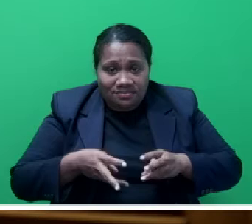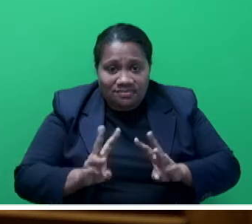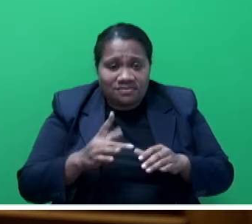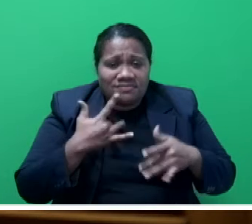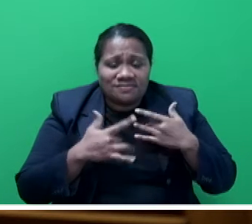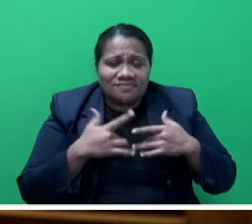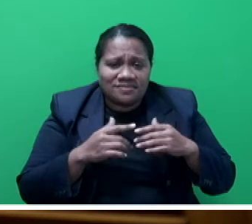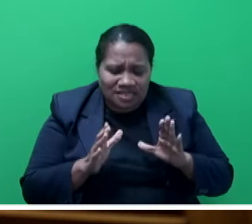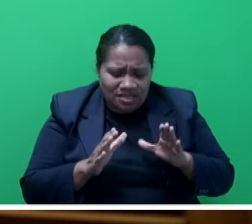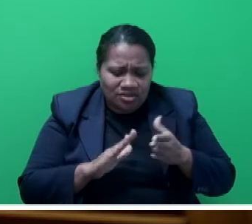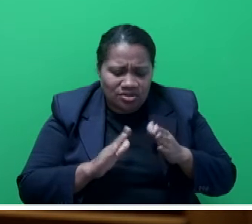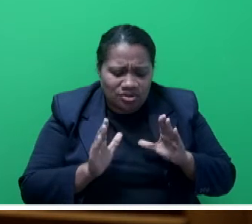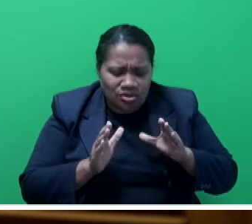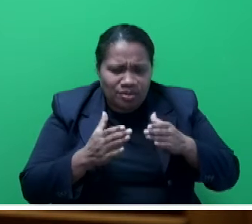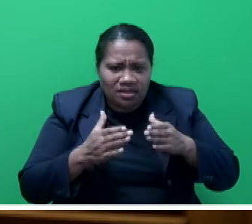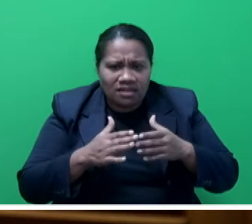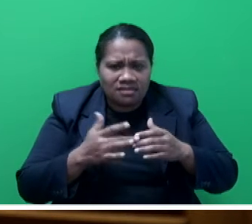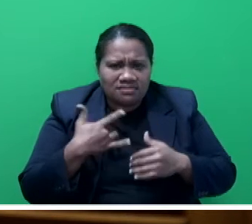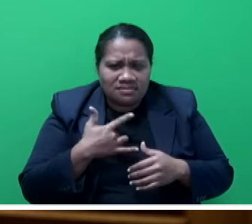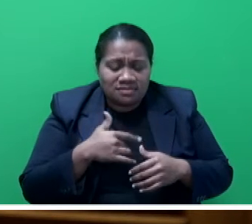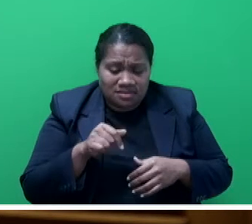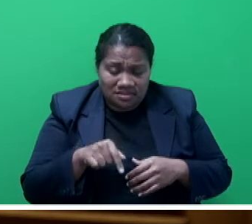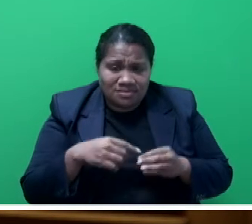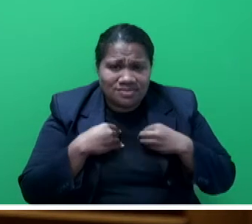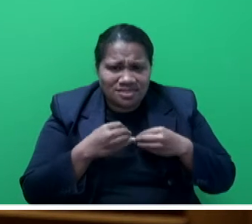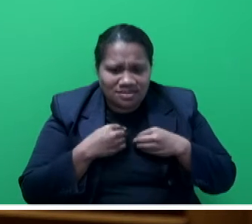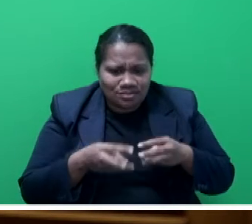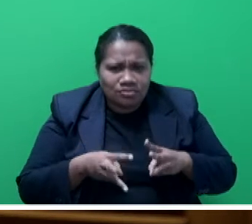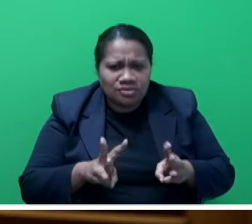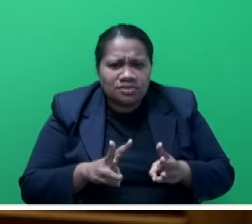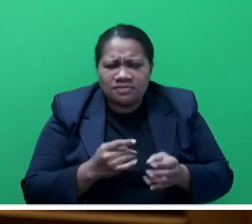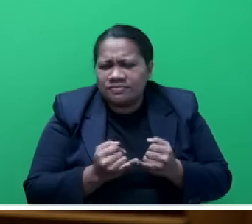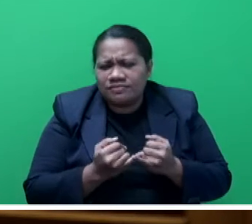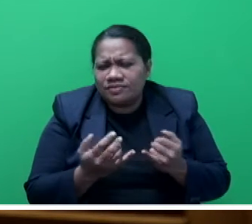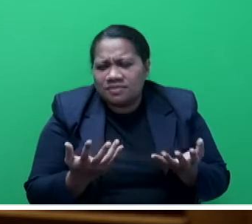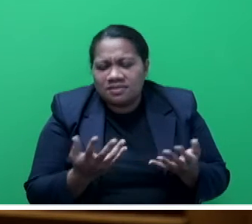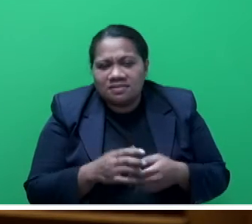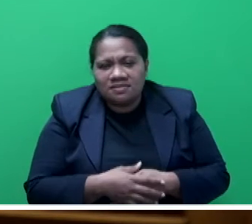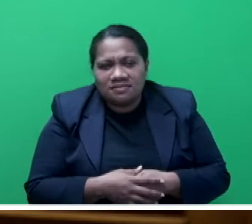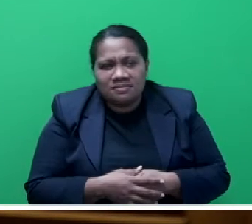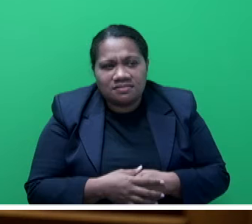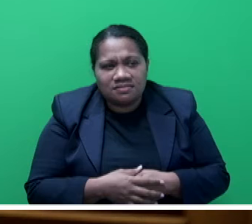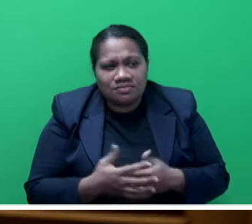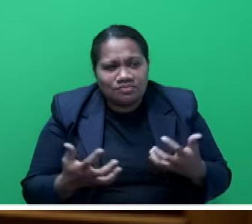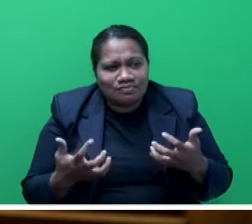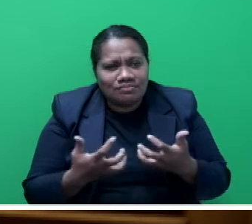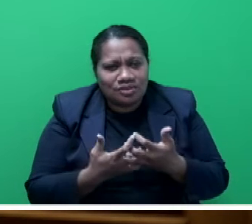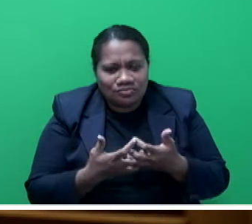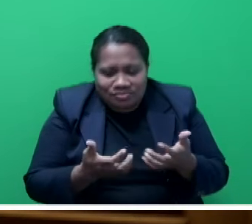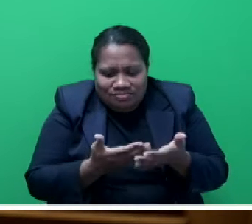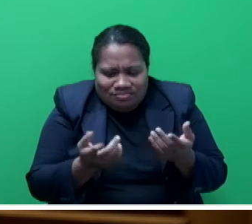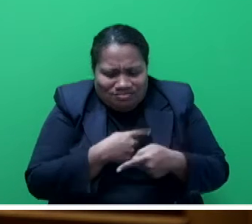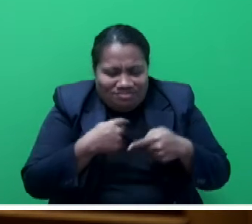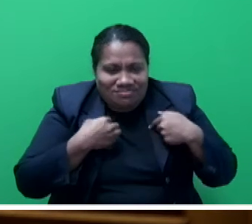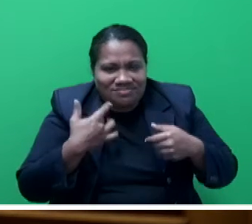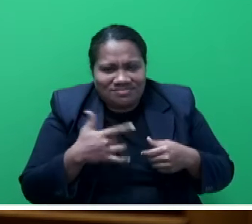living, these cooperative business models are very much suited to the way we actually live.